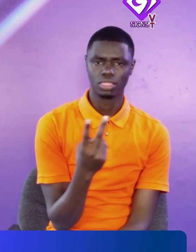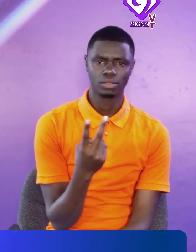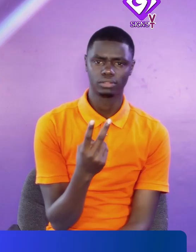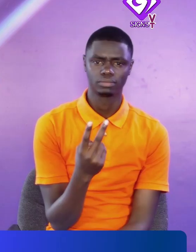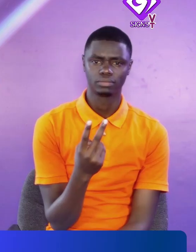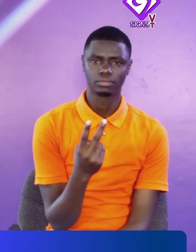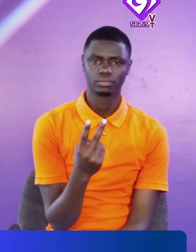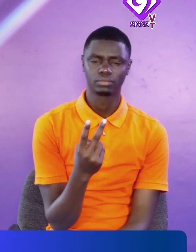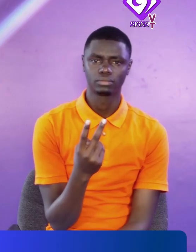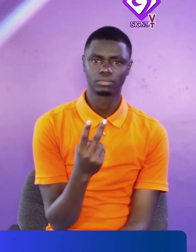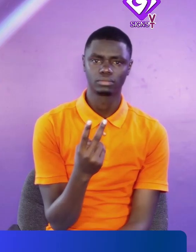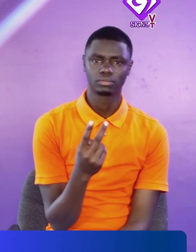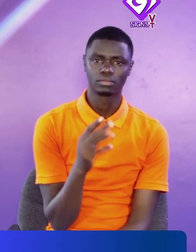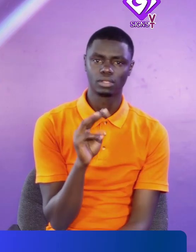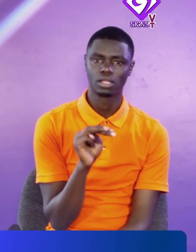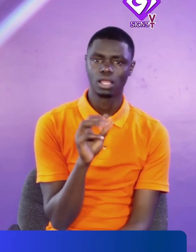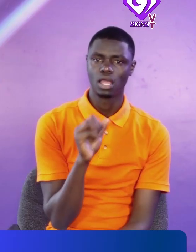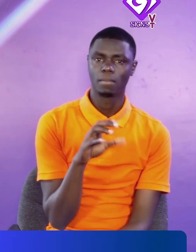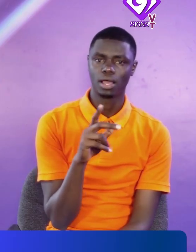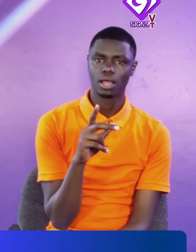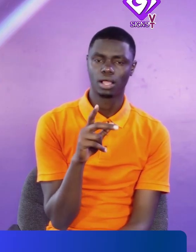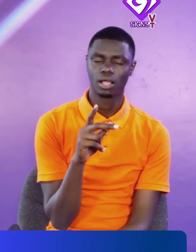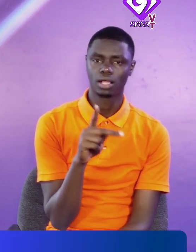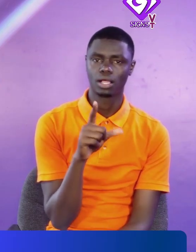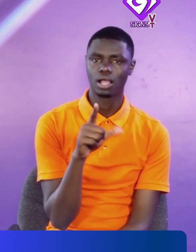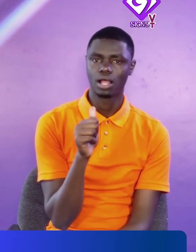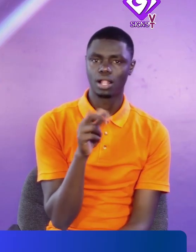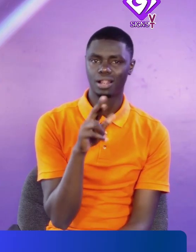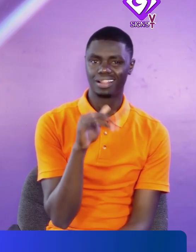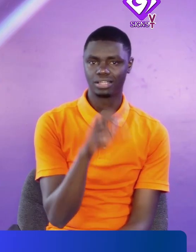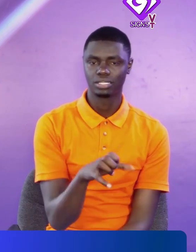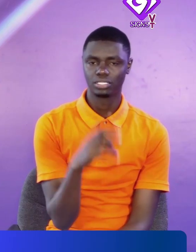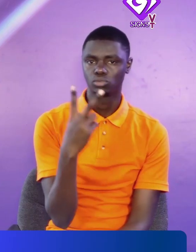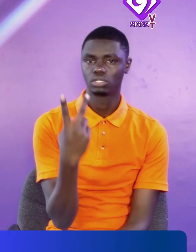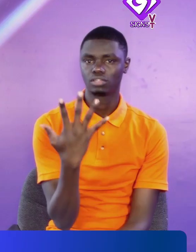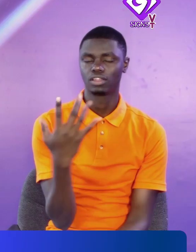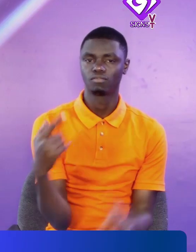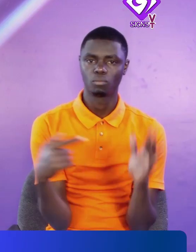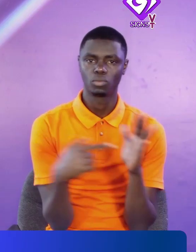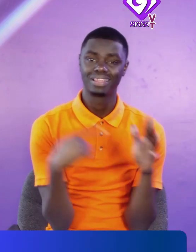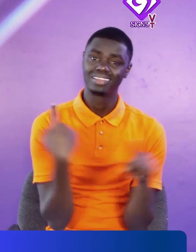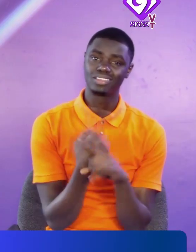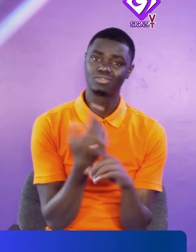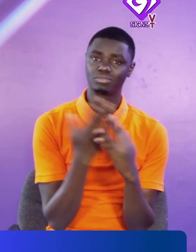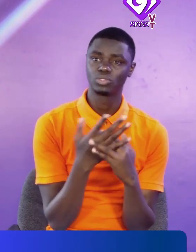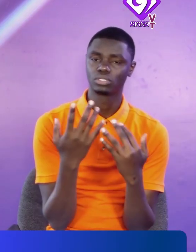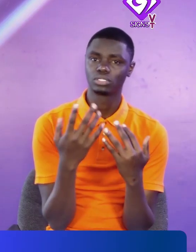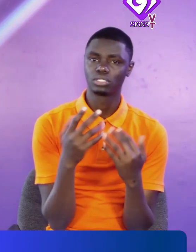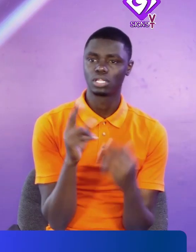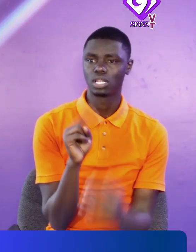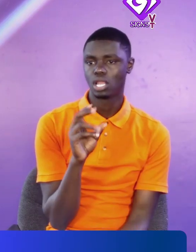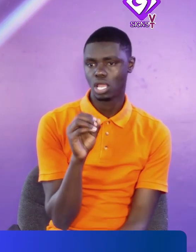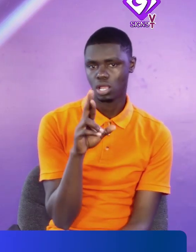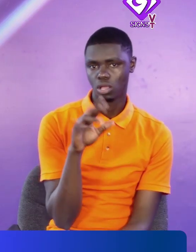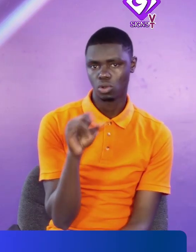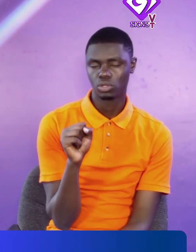for McLaren and they are teammates, is 25 points. The difference between Verstappen and Norris is 44 points.